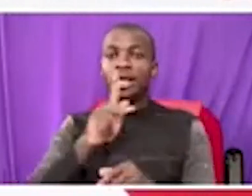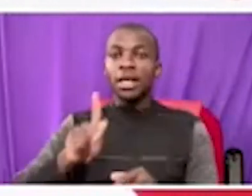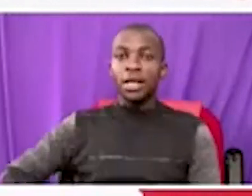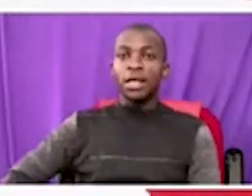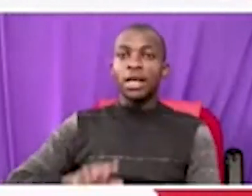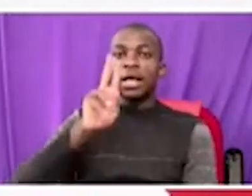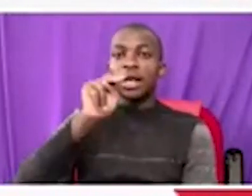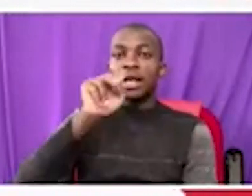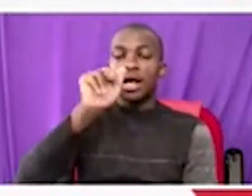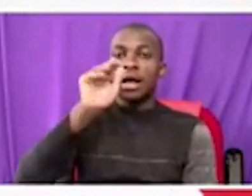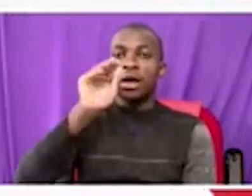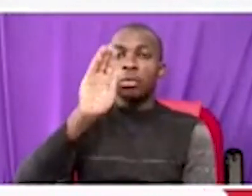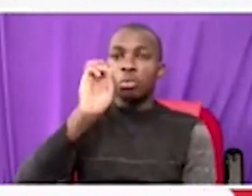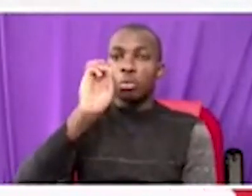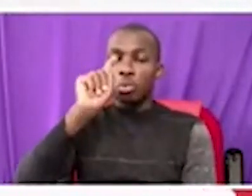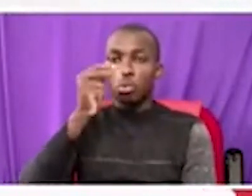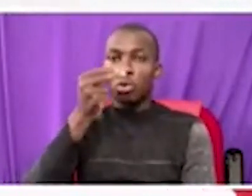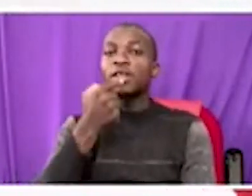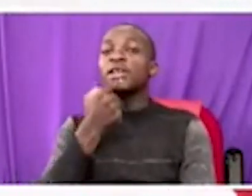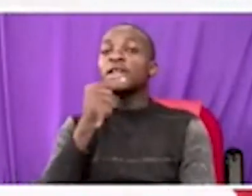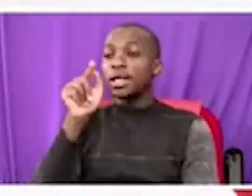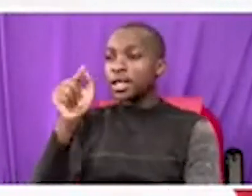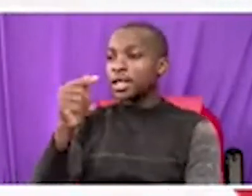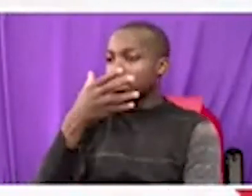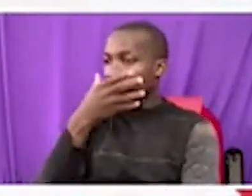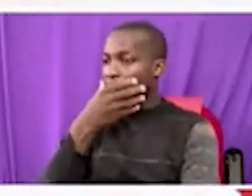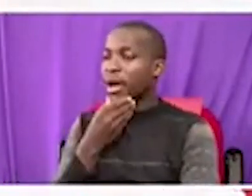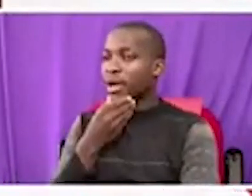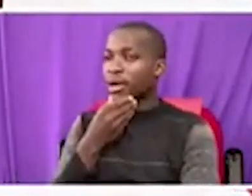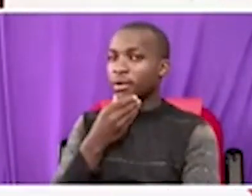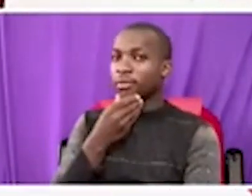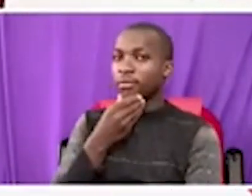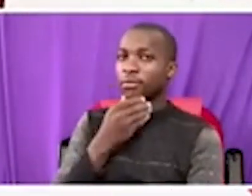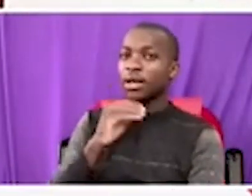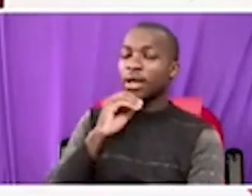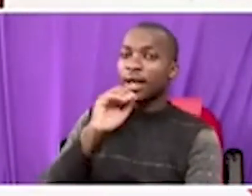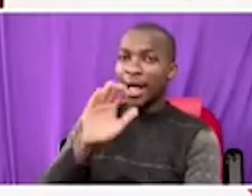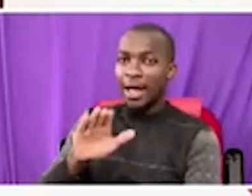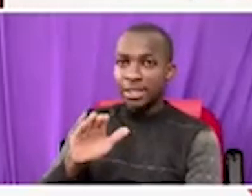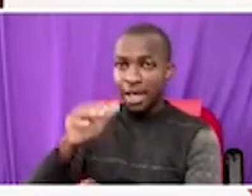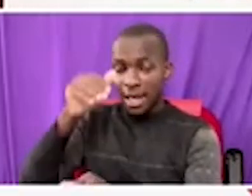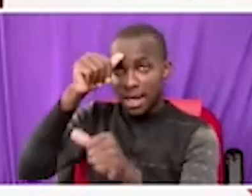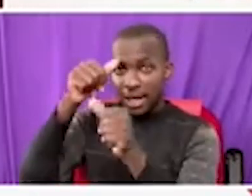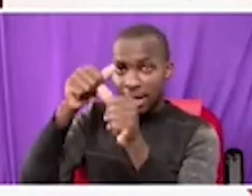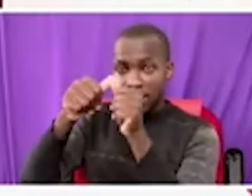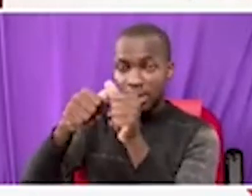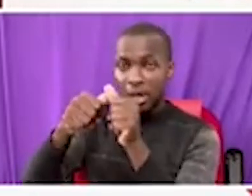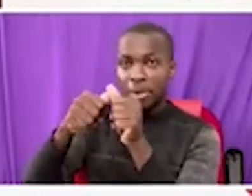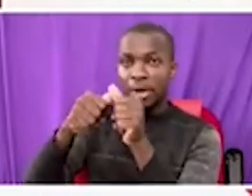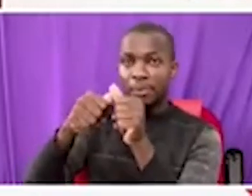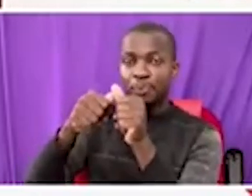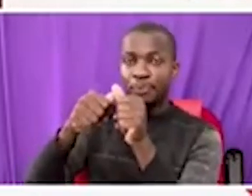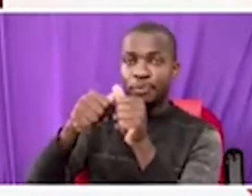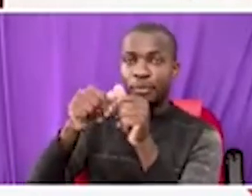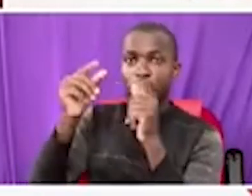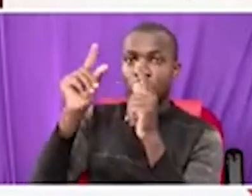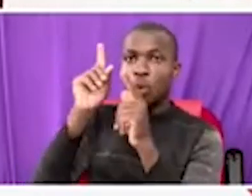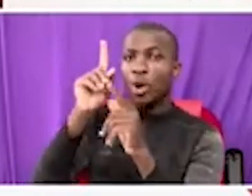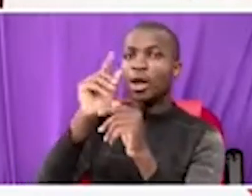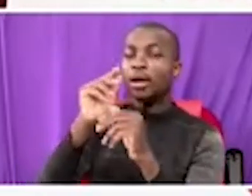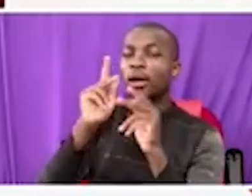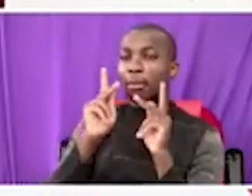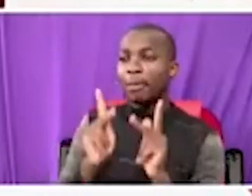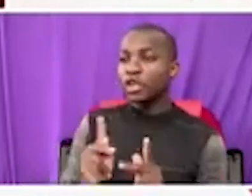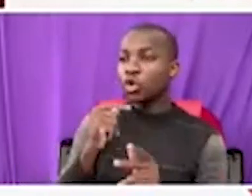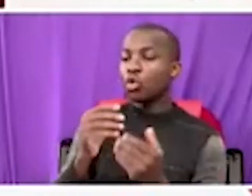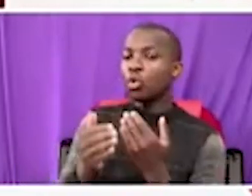saying that we heard that this man cursed God. Remember that the one person who did not care much